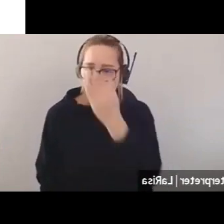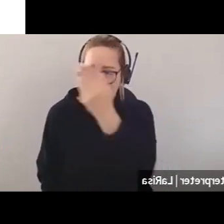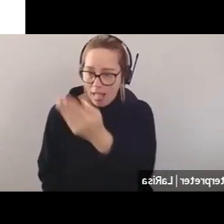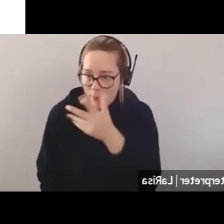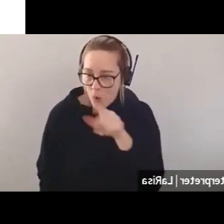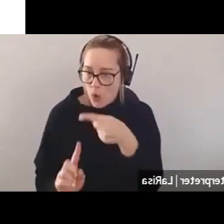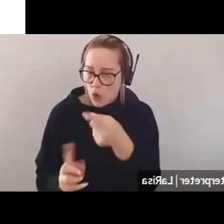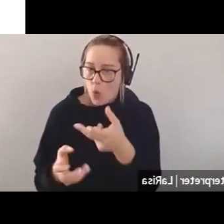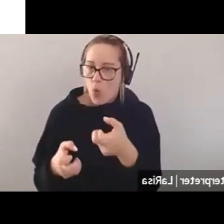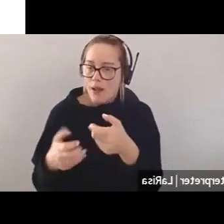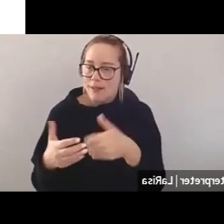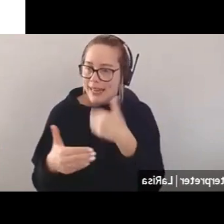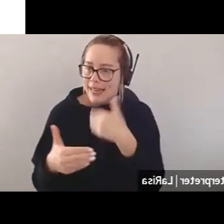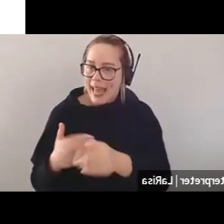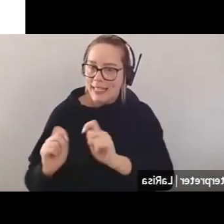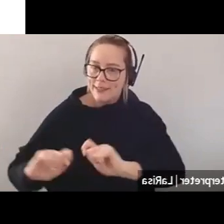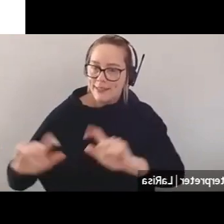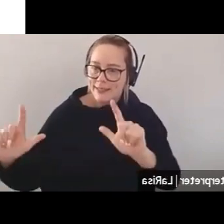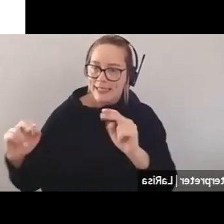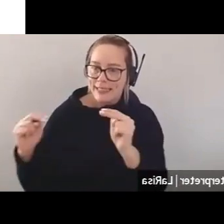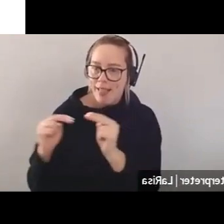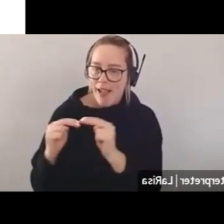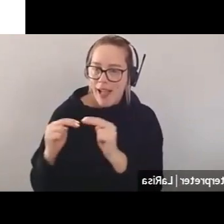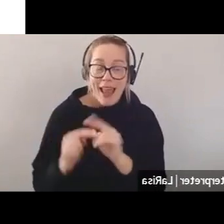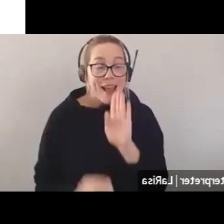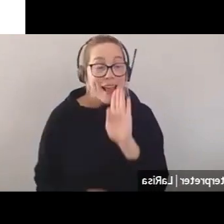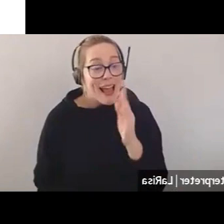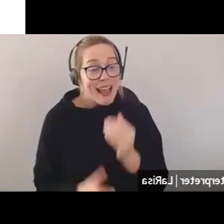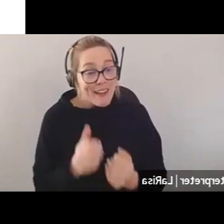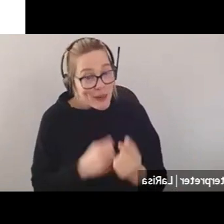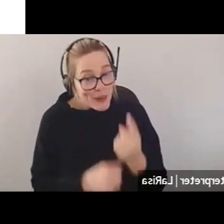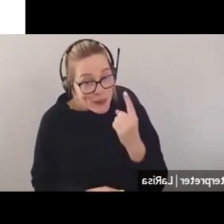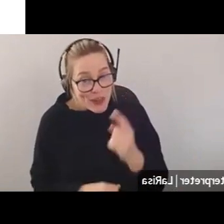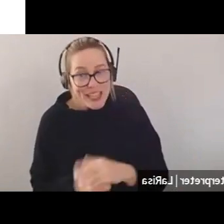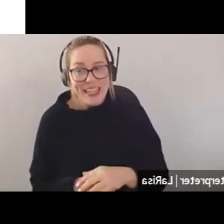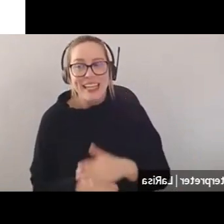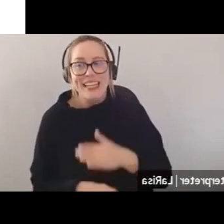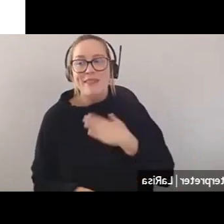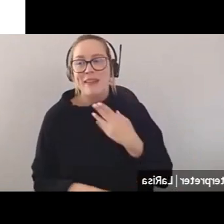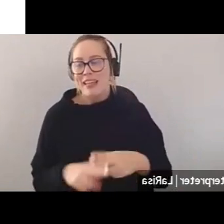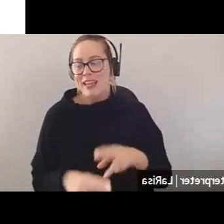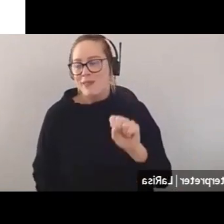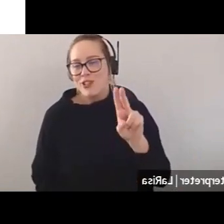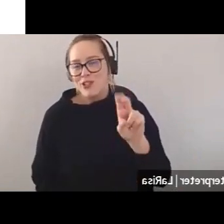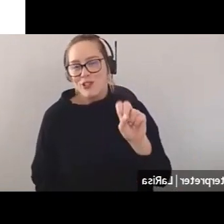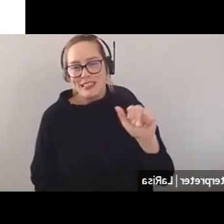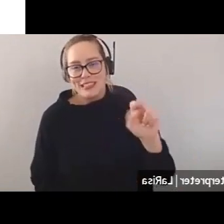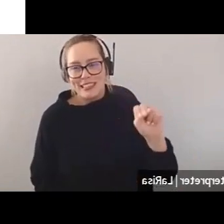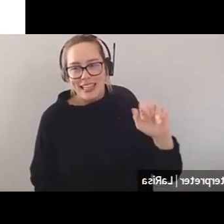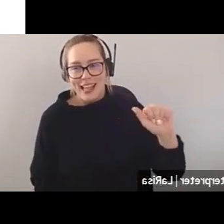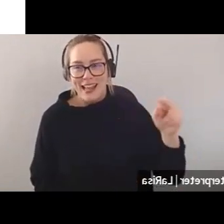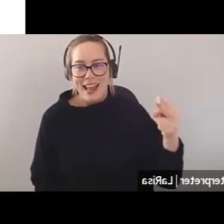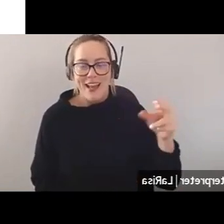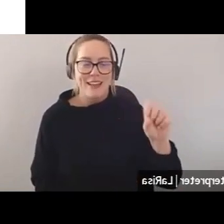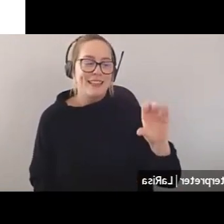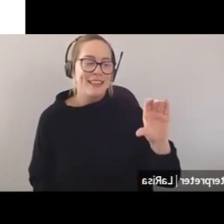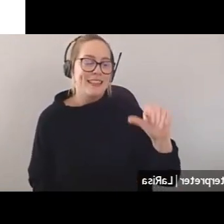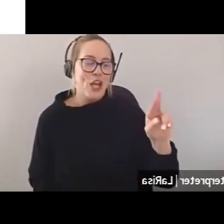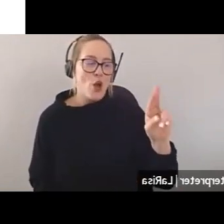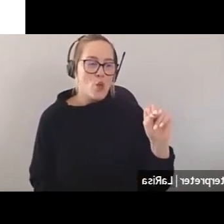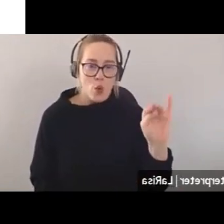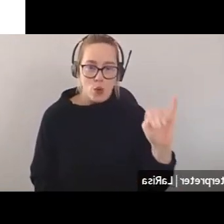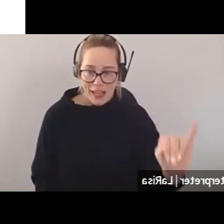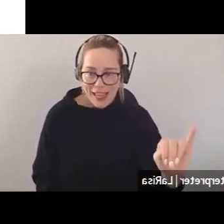let me know when you want me to switch to the next. Okay, thank you so much. Hi everyone. As I said, I'm